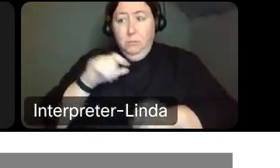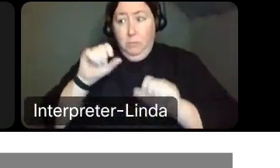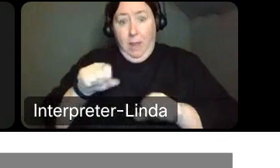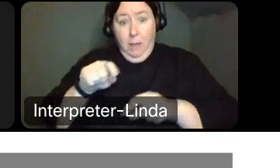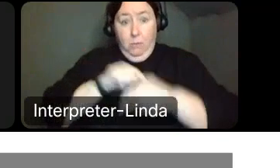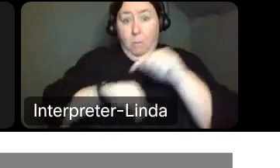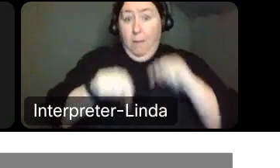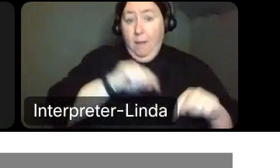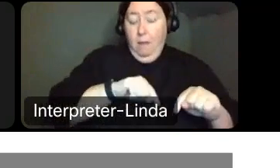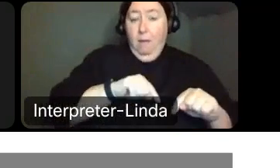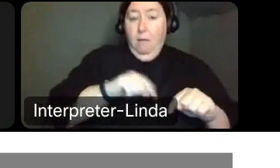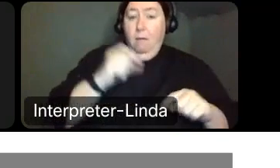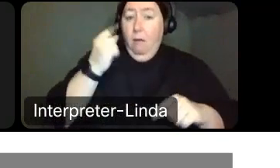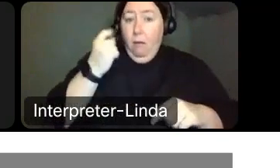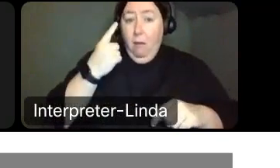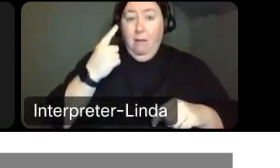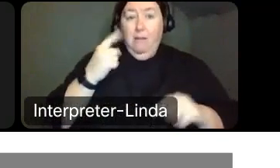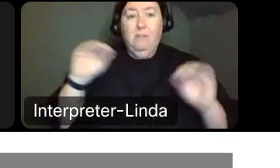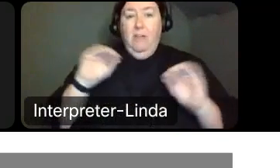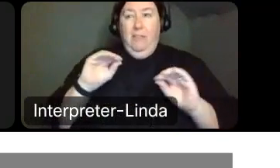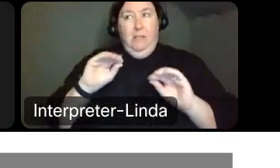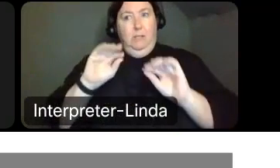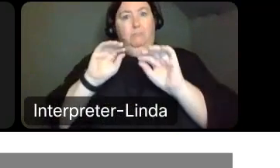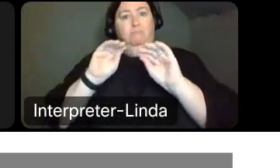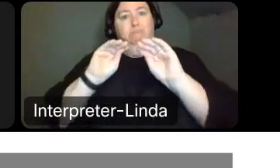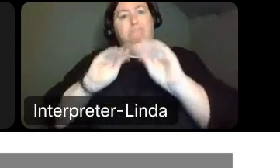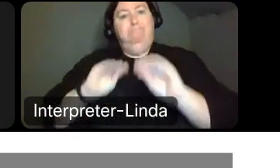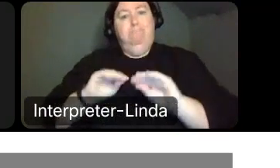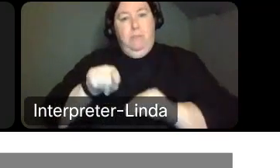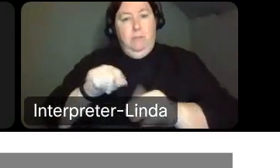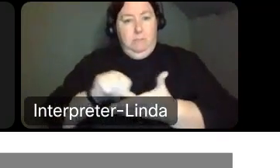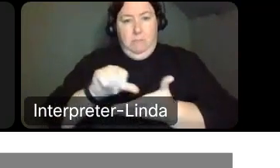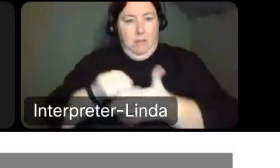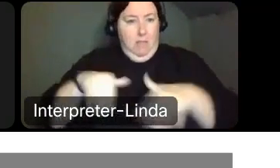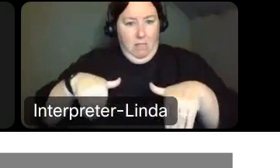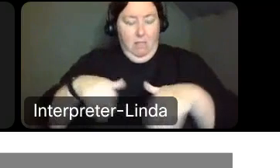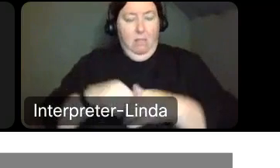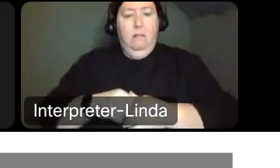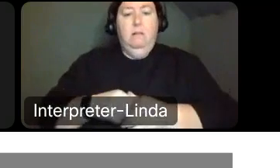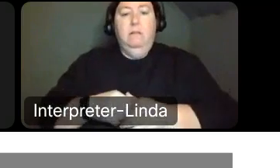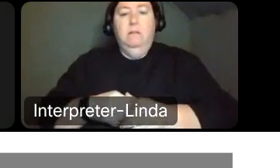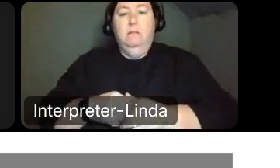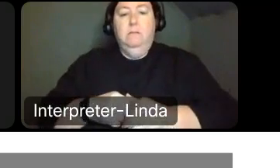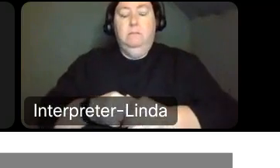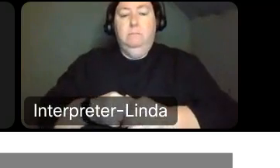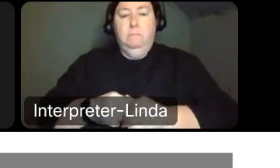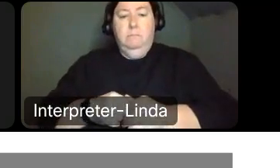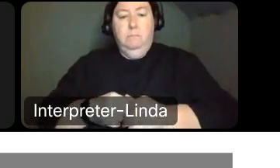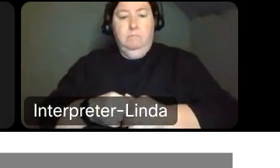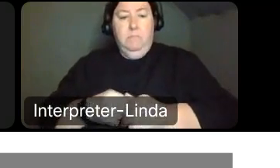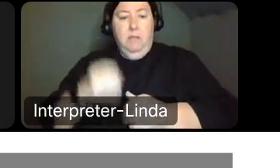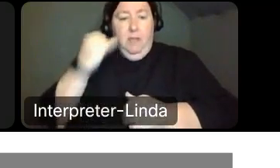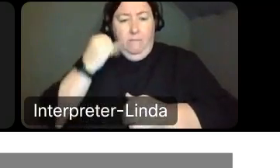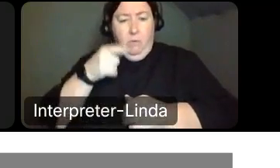back, but there's nothing that's been entered on this page. Now, if you have, let's say, checked on one of these